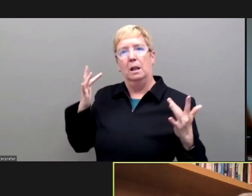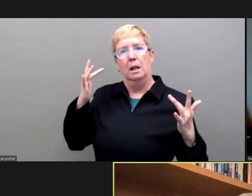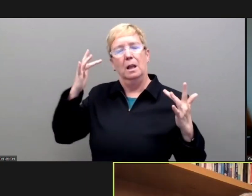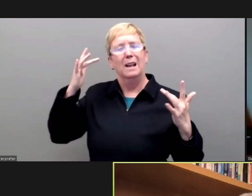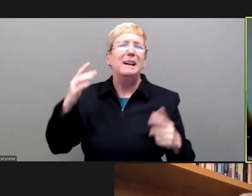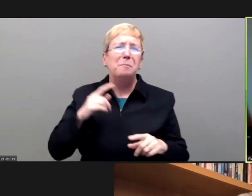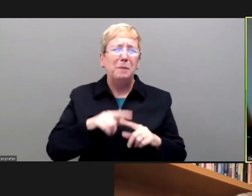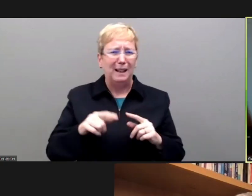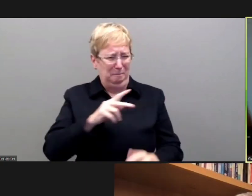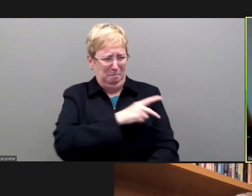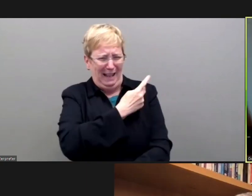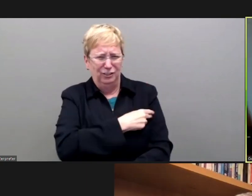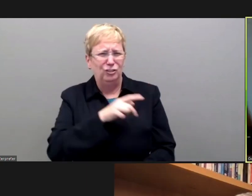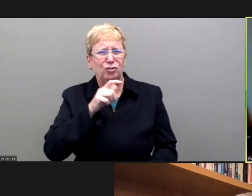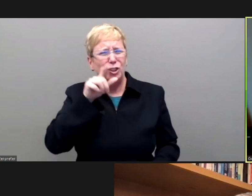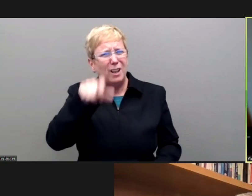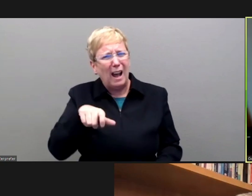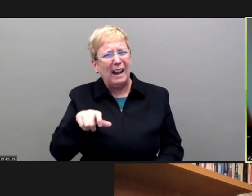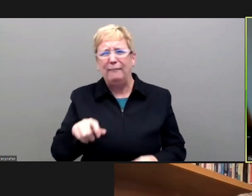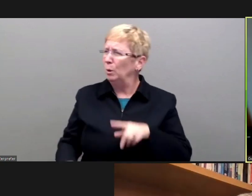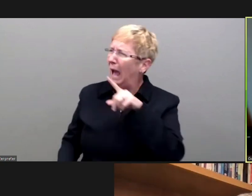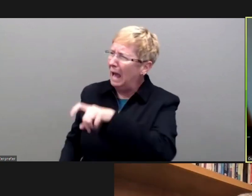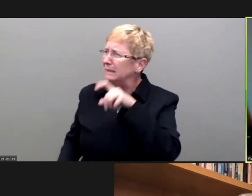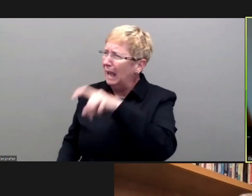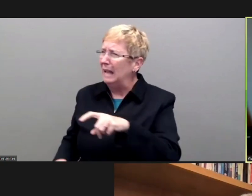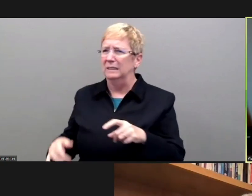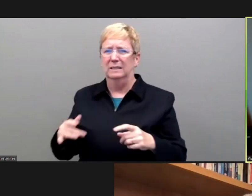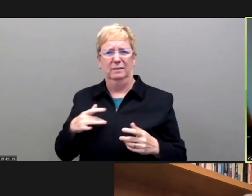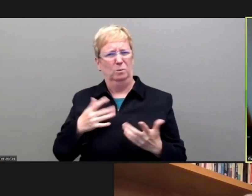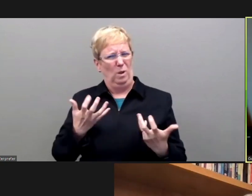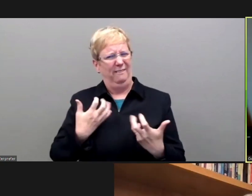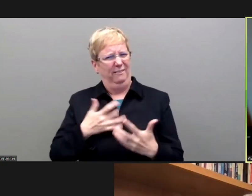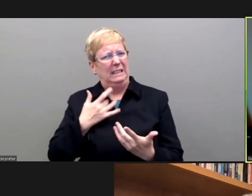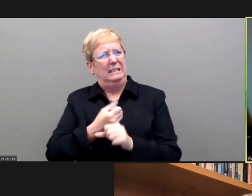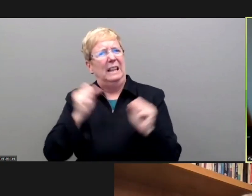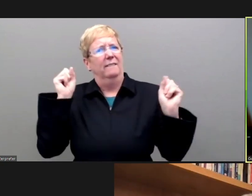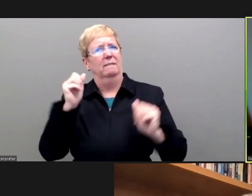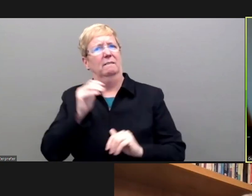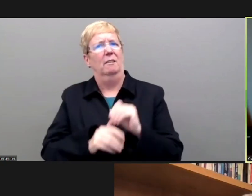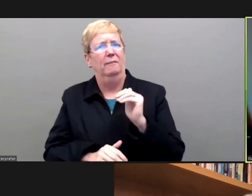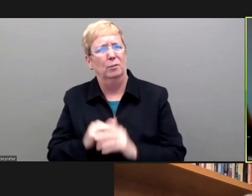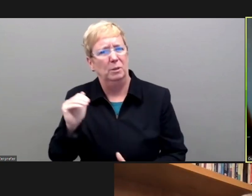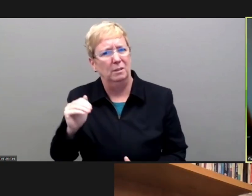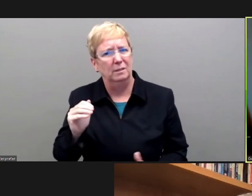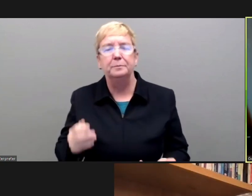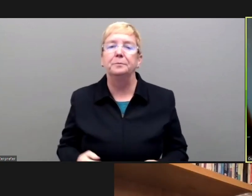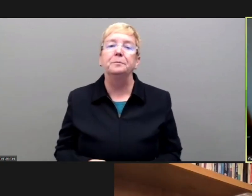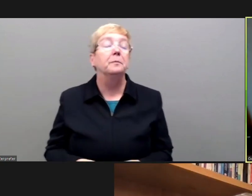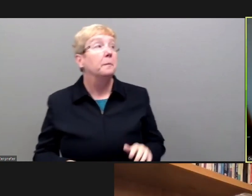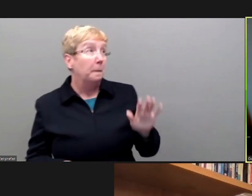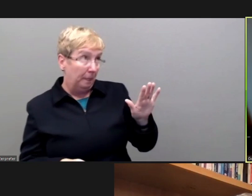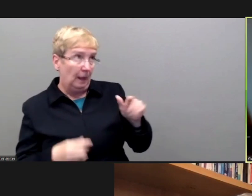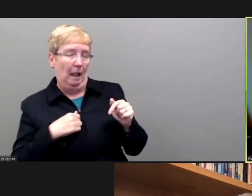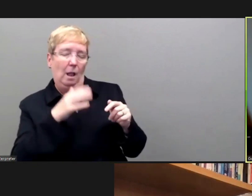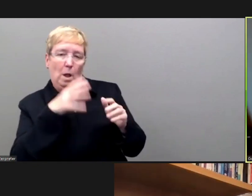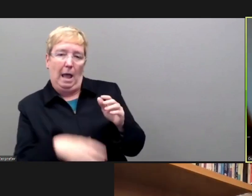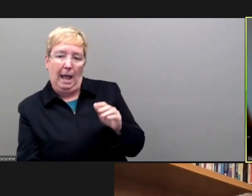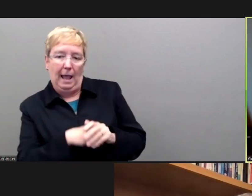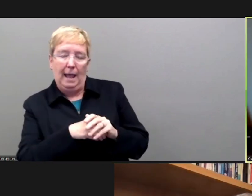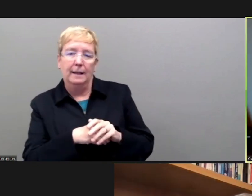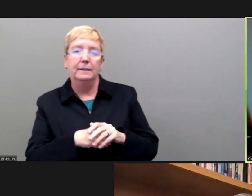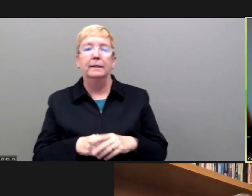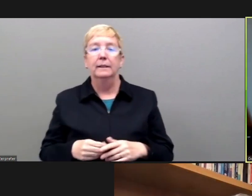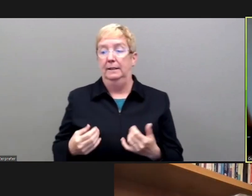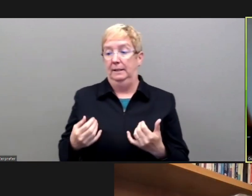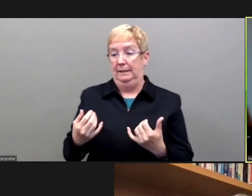hospitalized. I might also add that across the country, and including in New Mexico, the